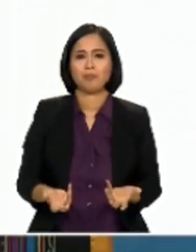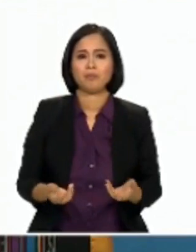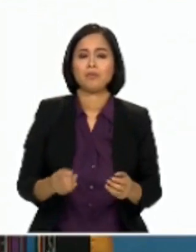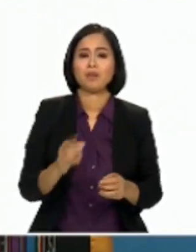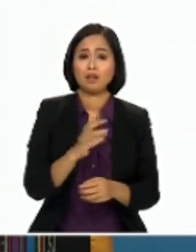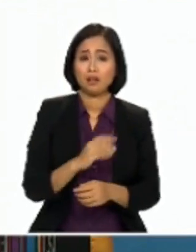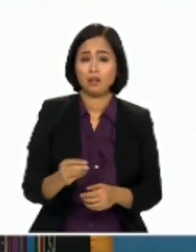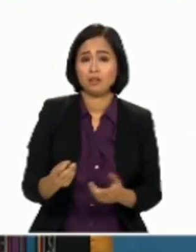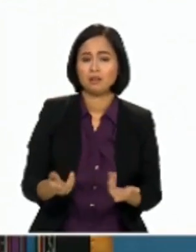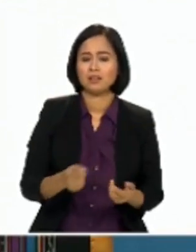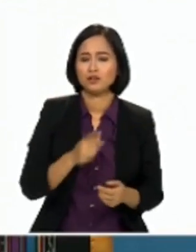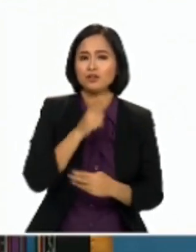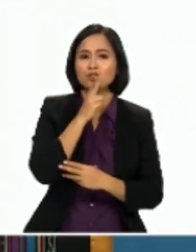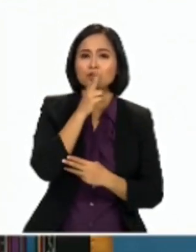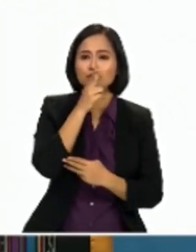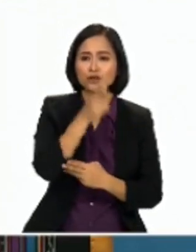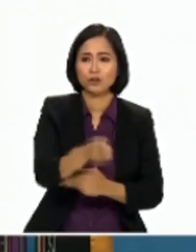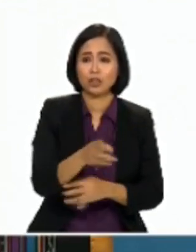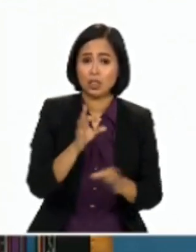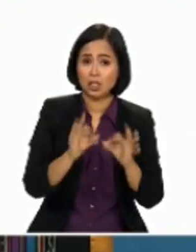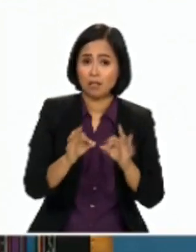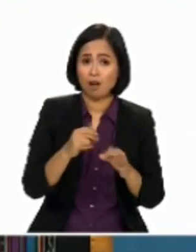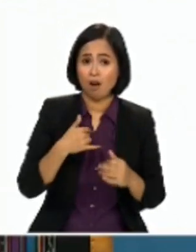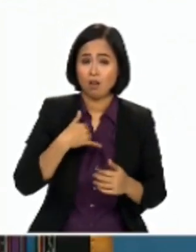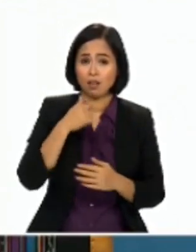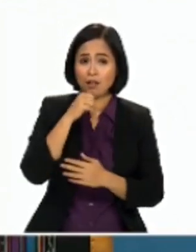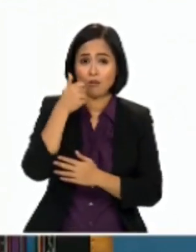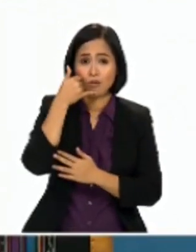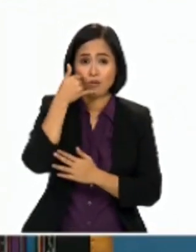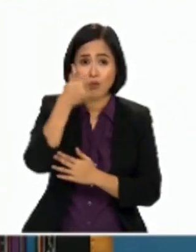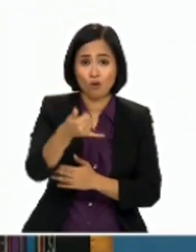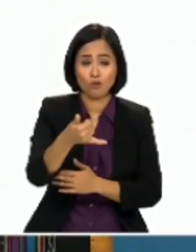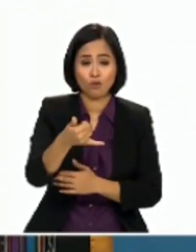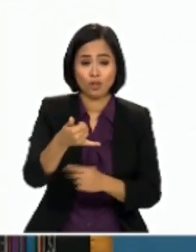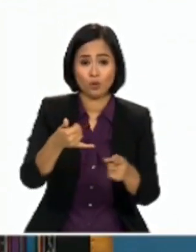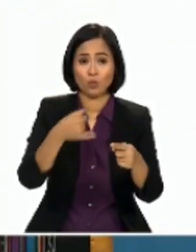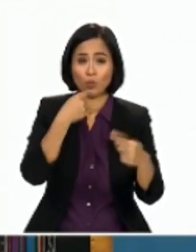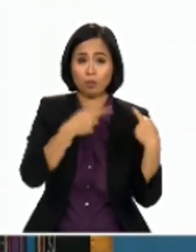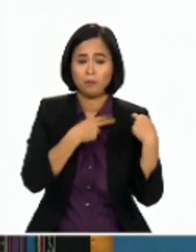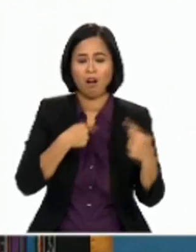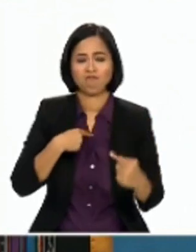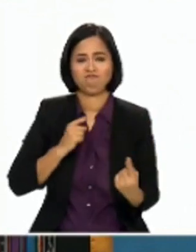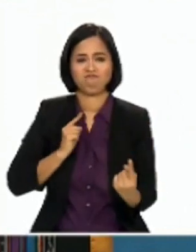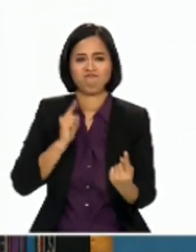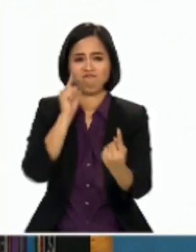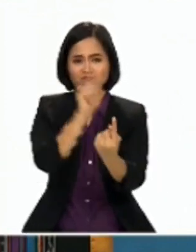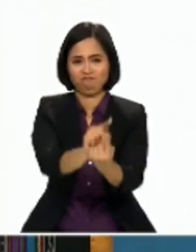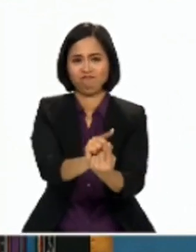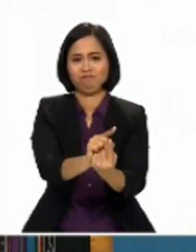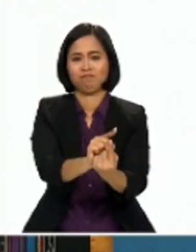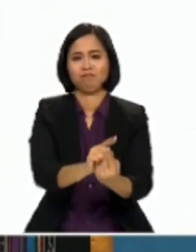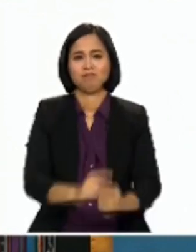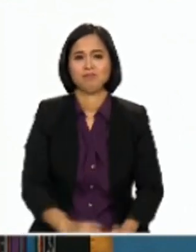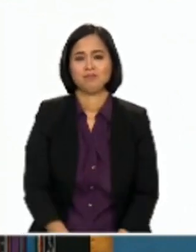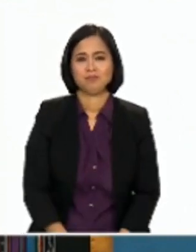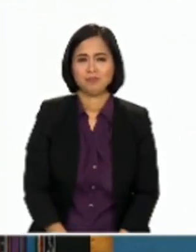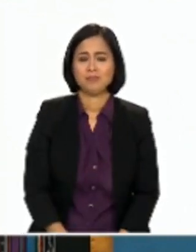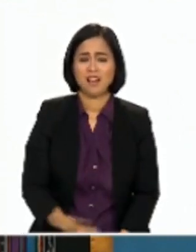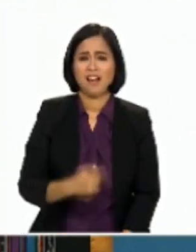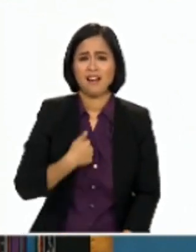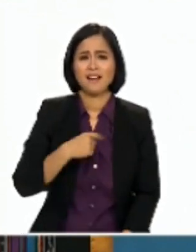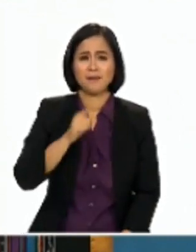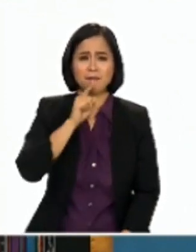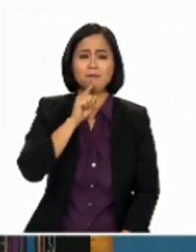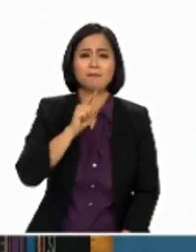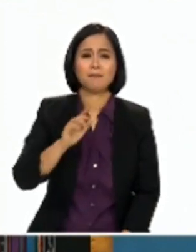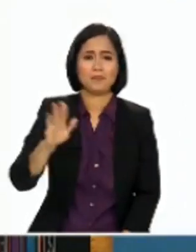you can be sure, if I do not call you and the idiot, I will go there myself. That is a promise, that